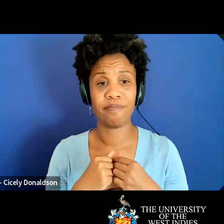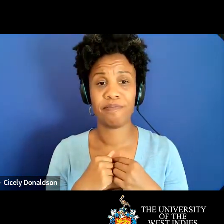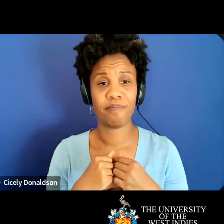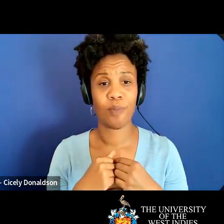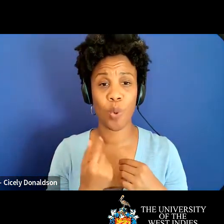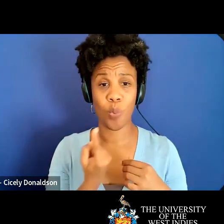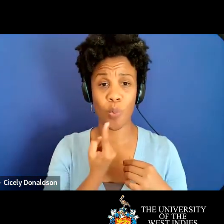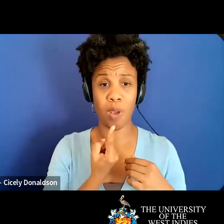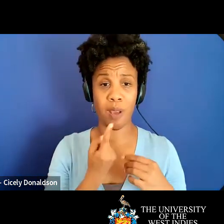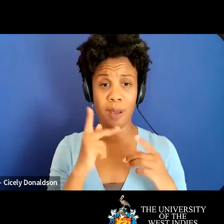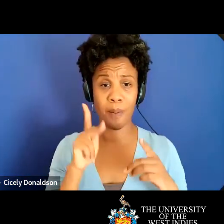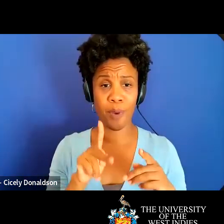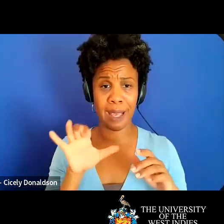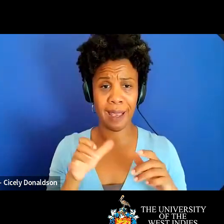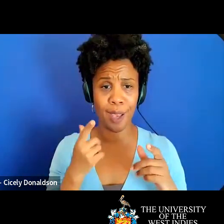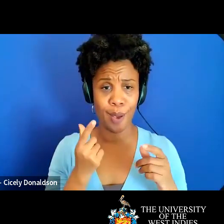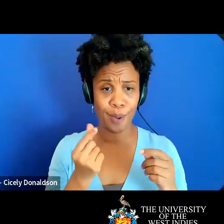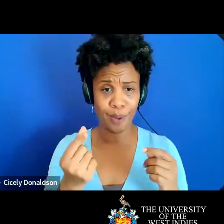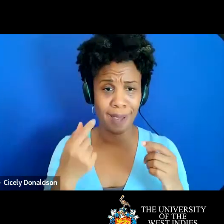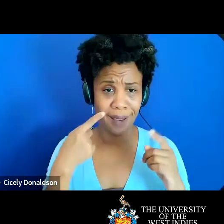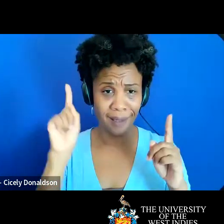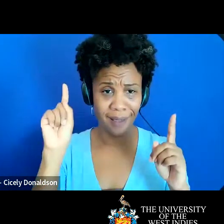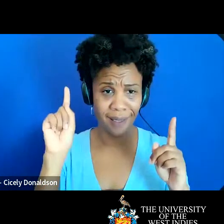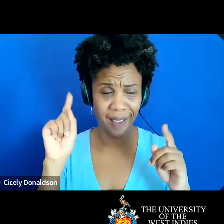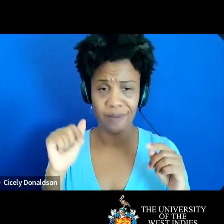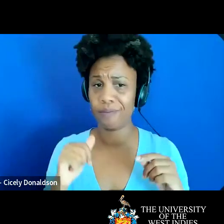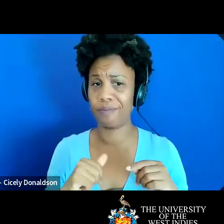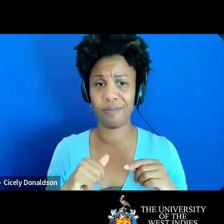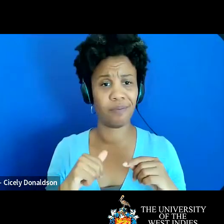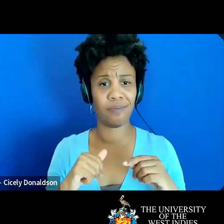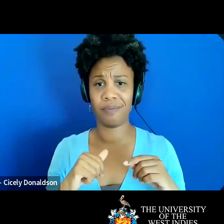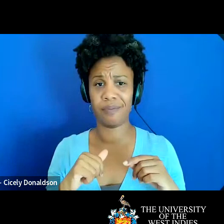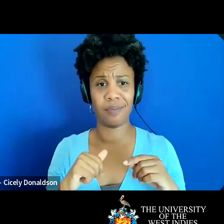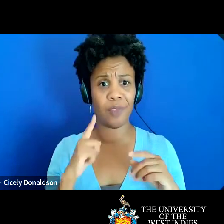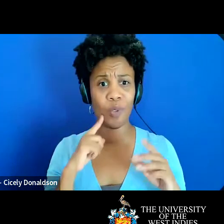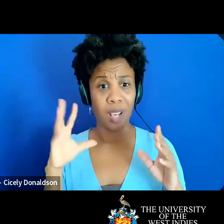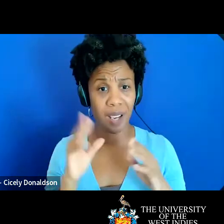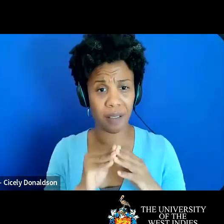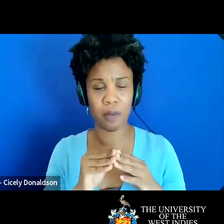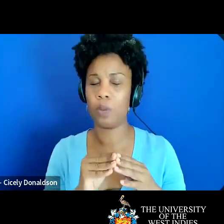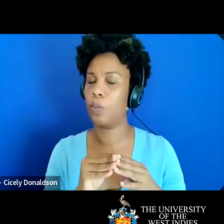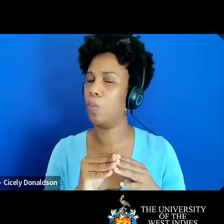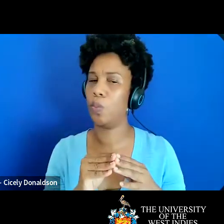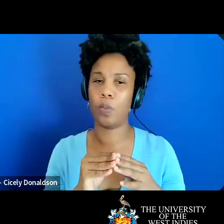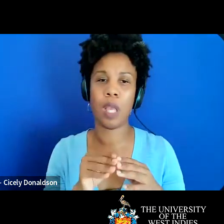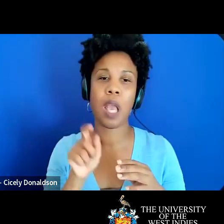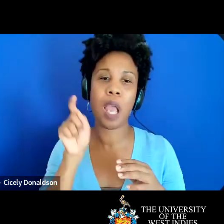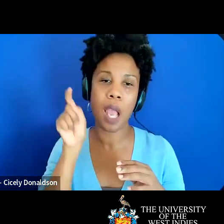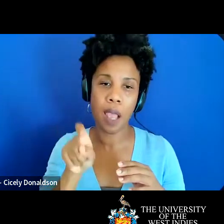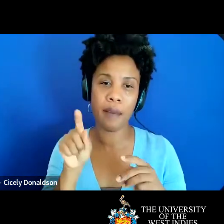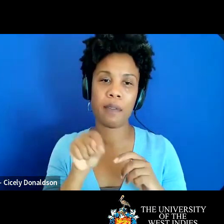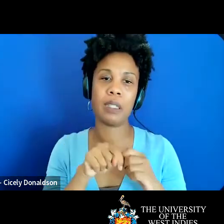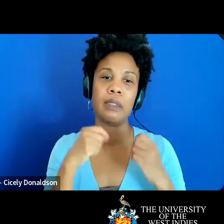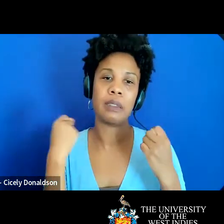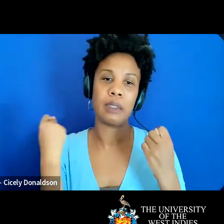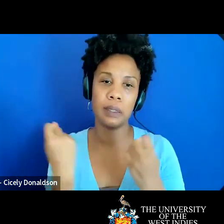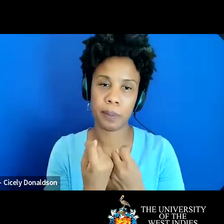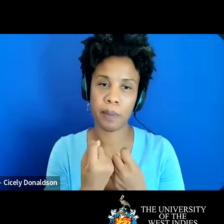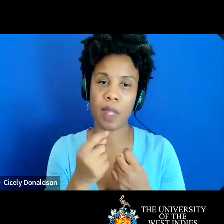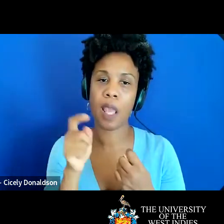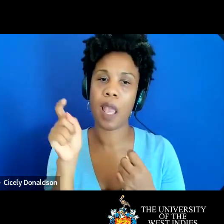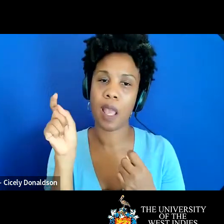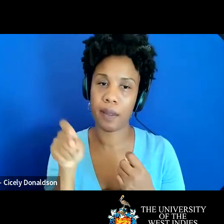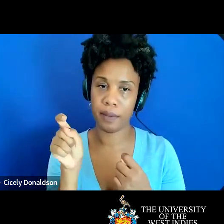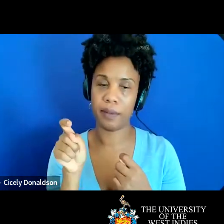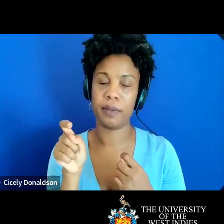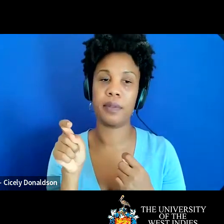can execute and implement a conference. It has to be a team effort.